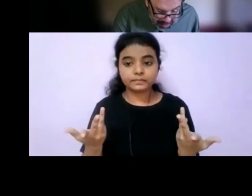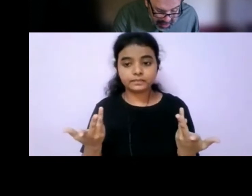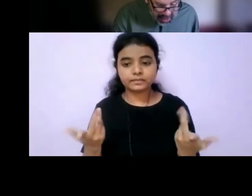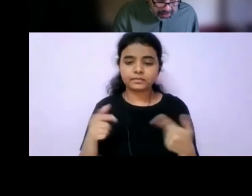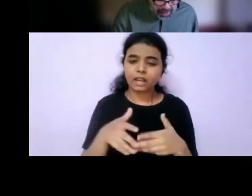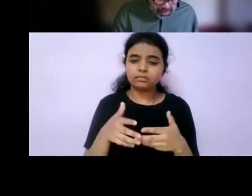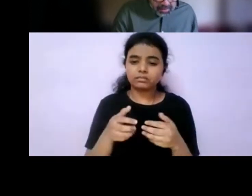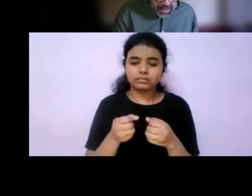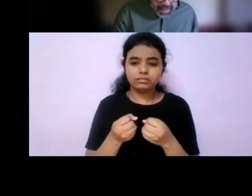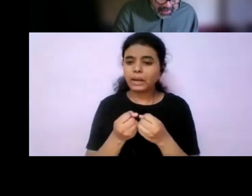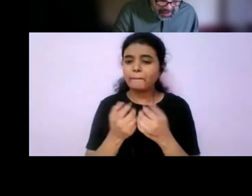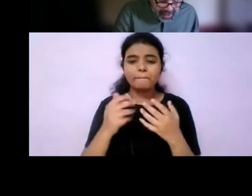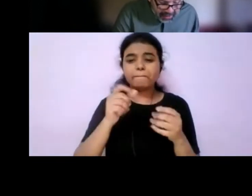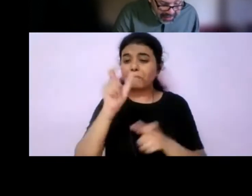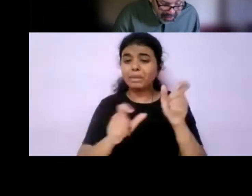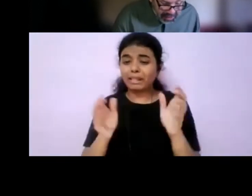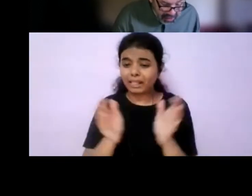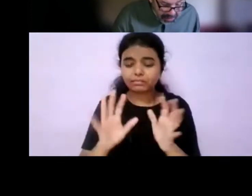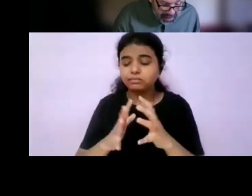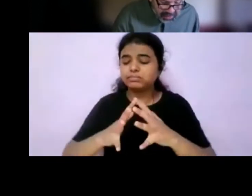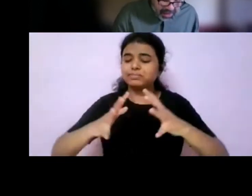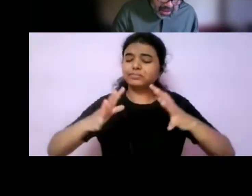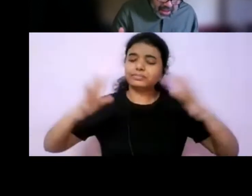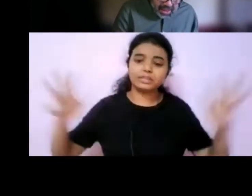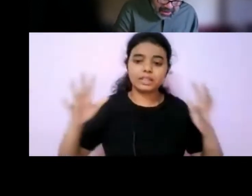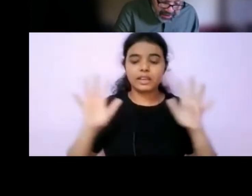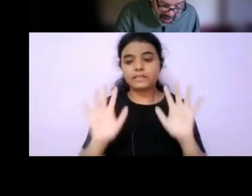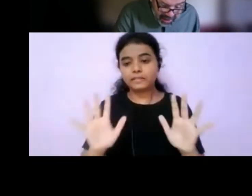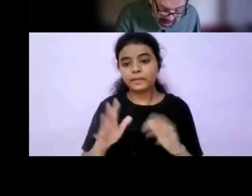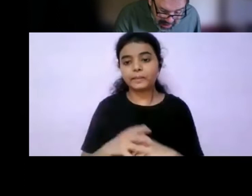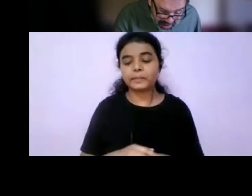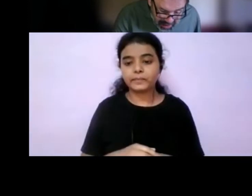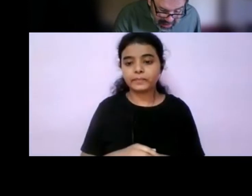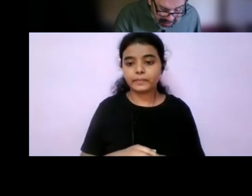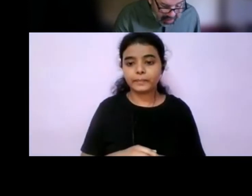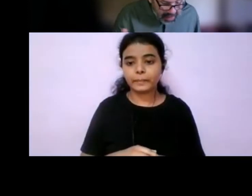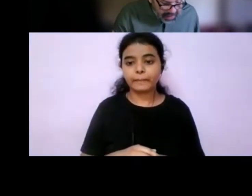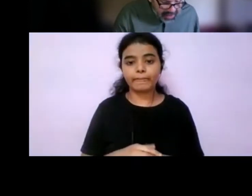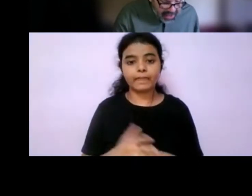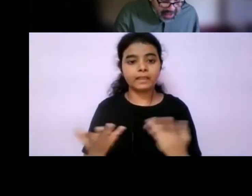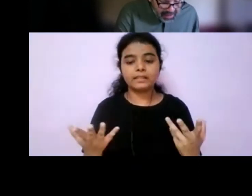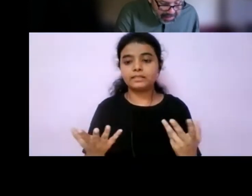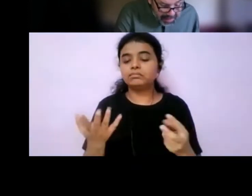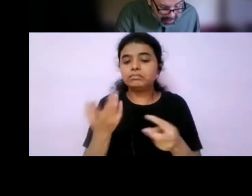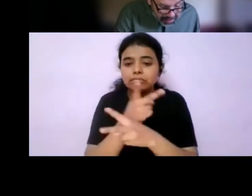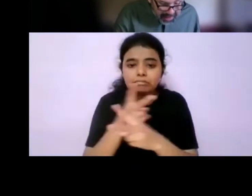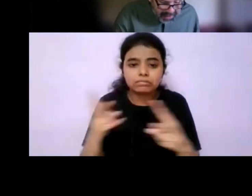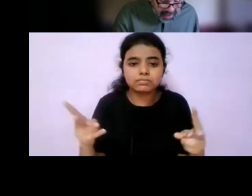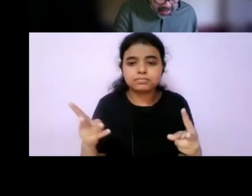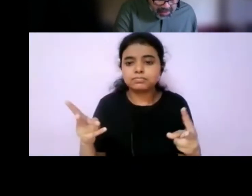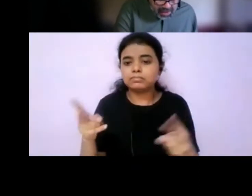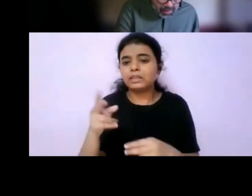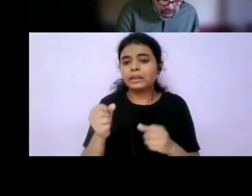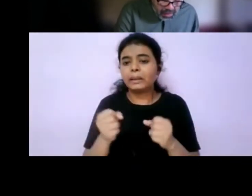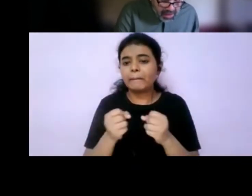there are large problems around access to healthcare and to hospitals, and as Kasturi makes clear, there's a big